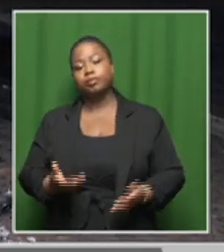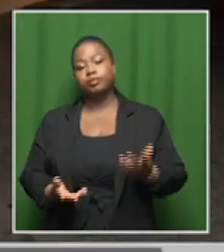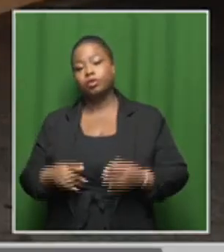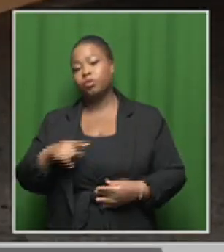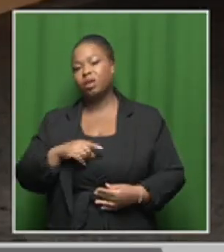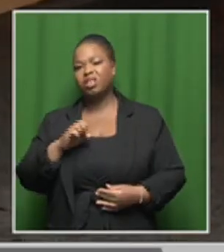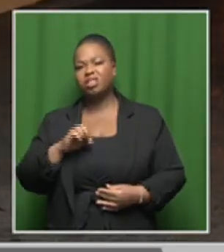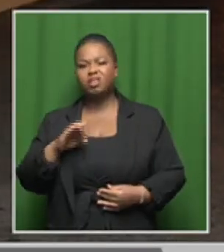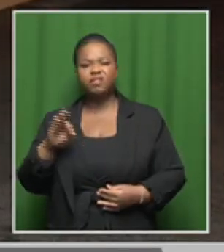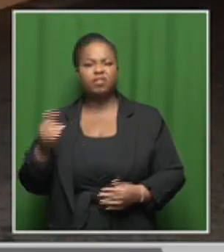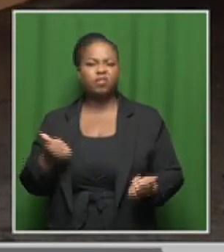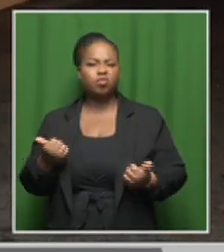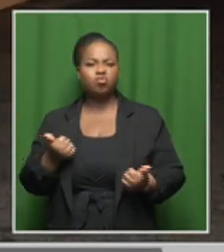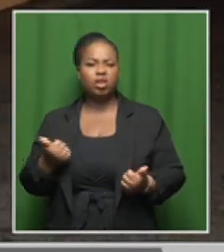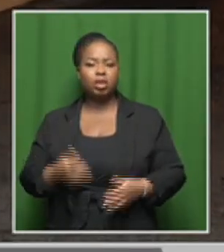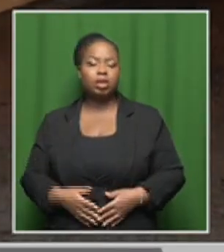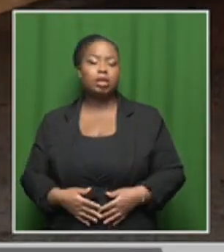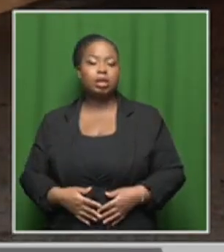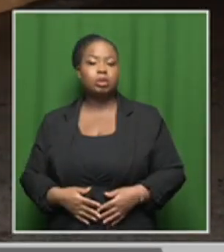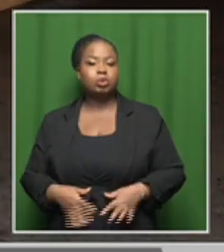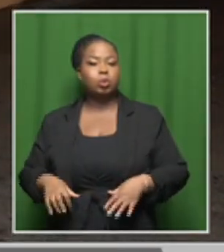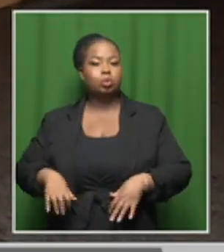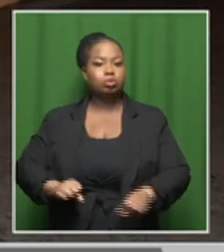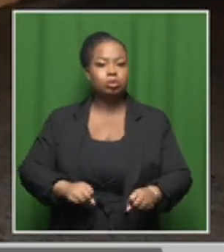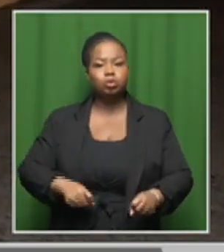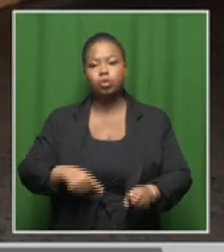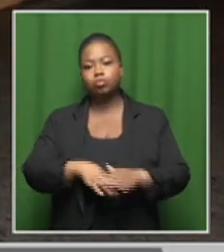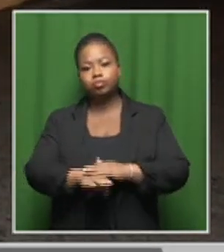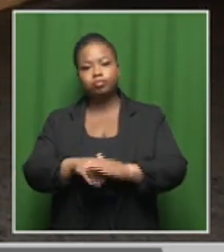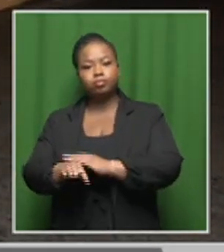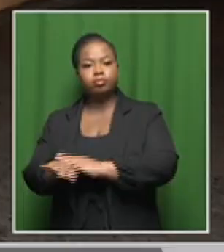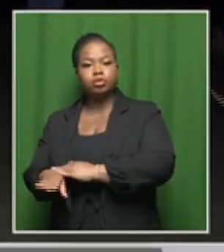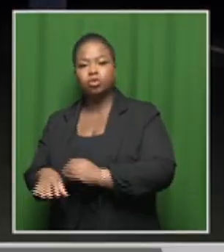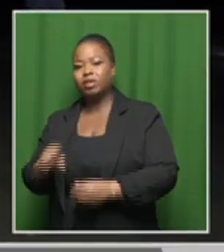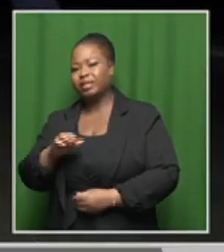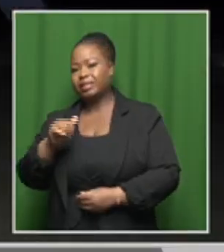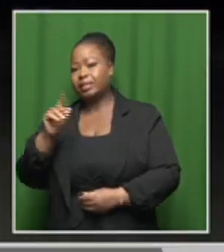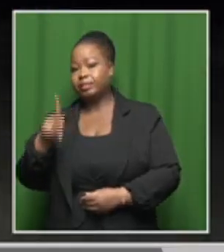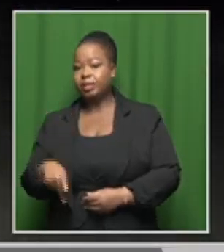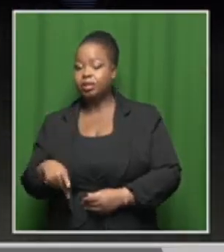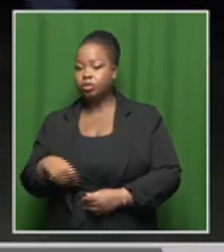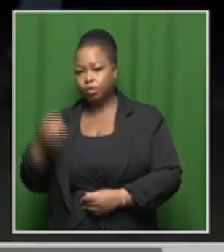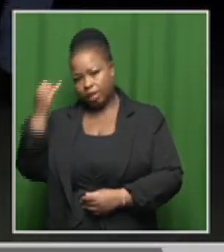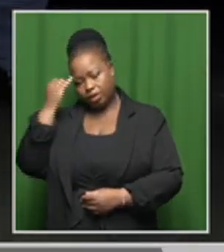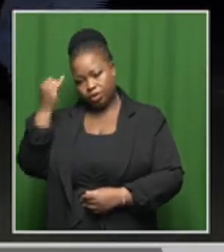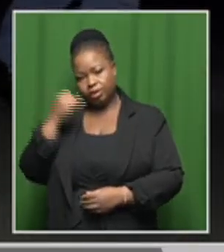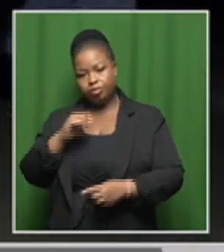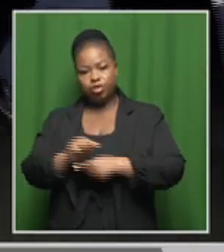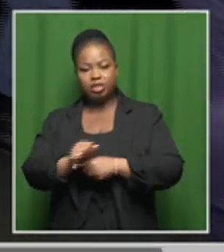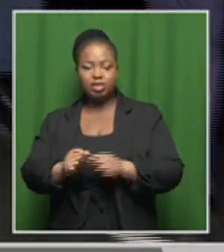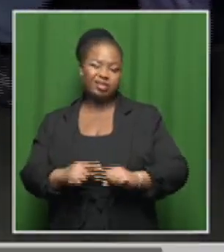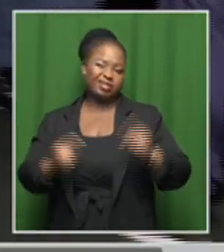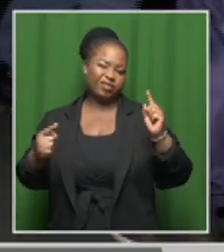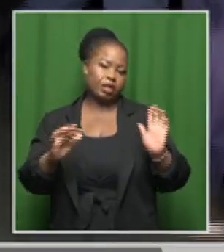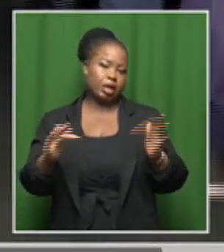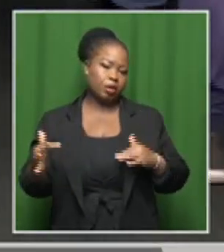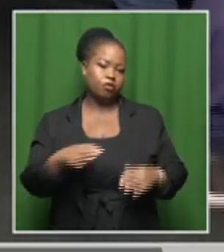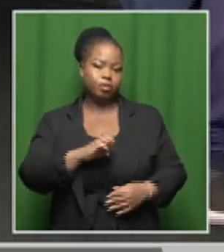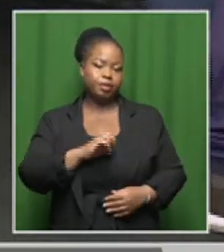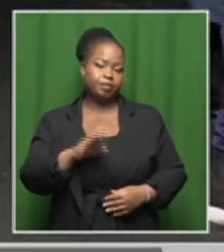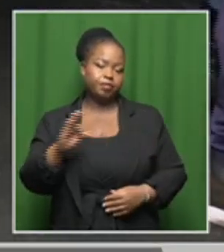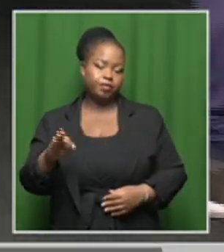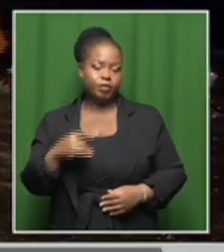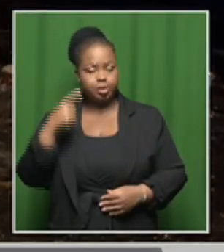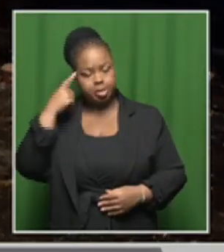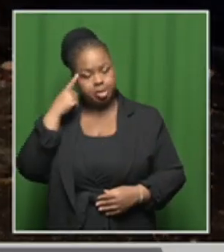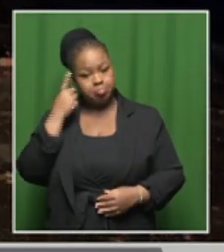EFF already captured so much of the radical space, how could the SACP then distinguish itself ideologically and practically from the EFF? What are you observing on